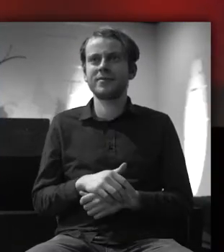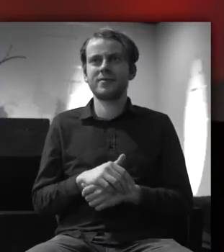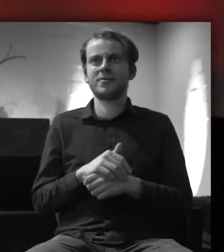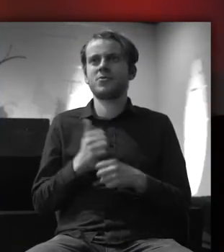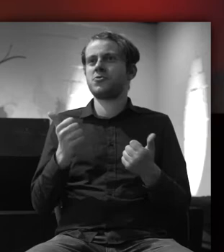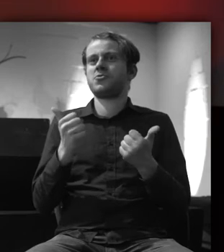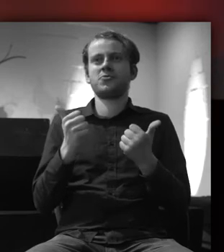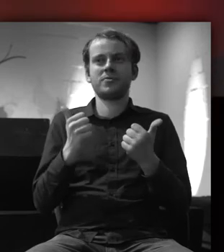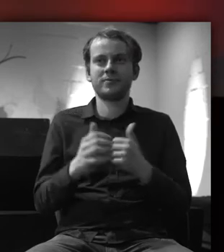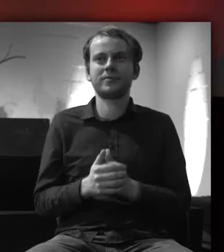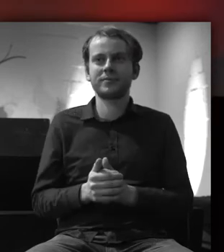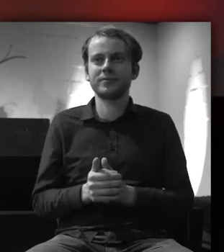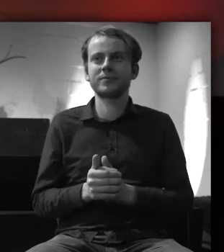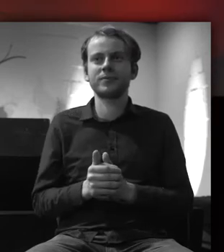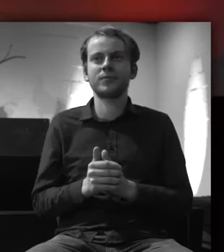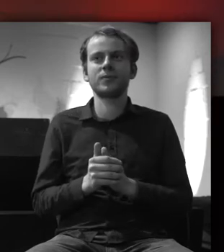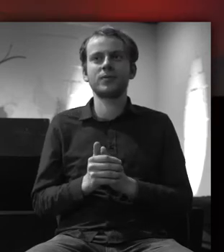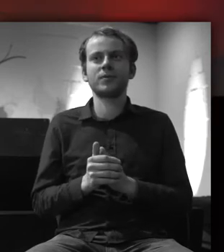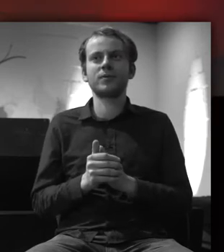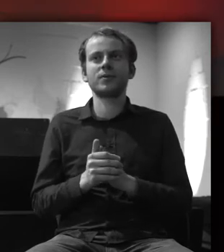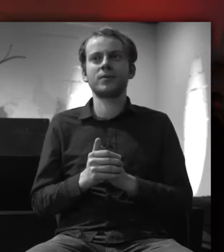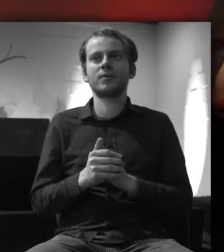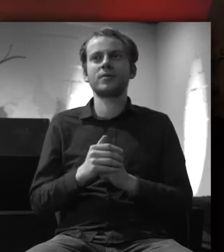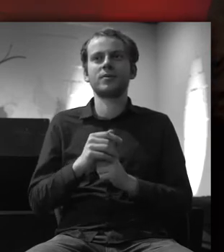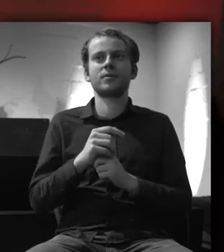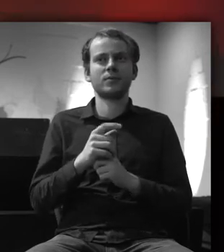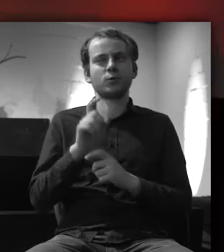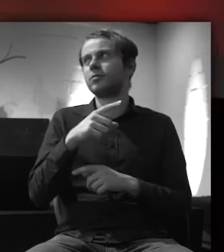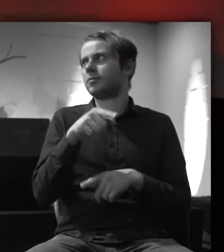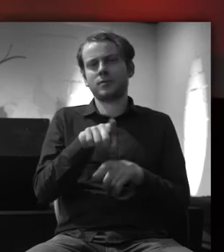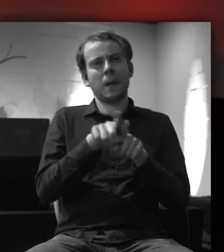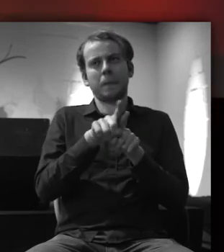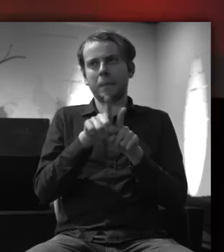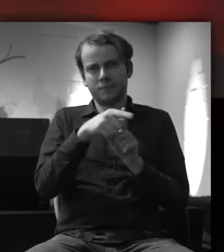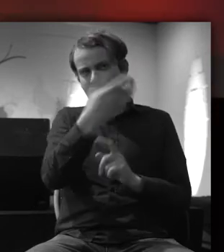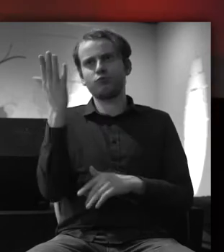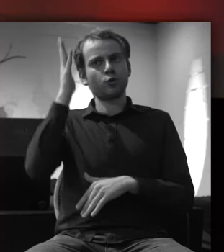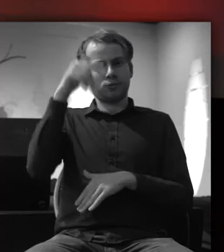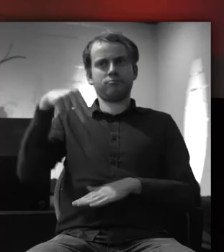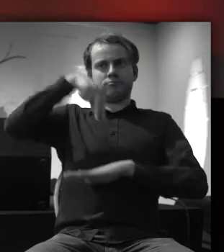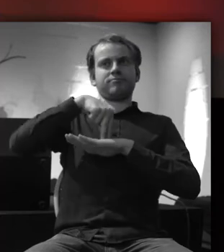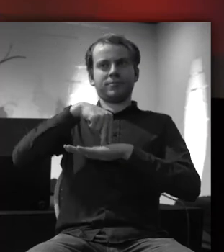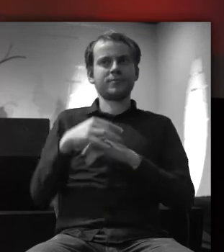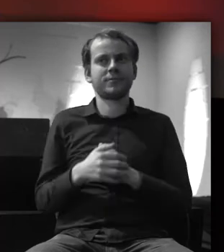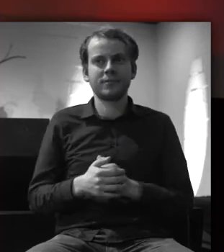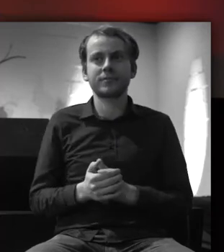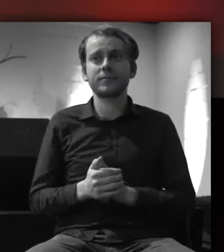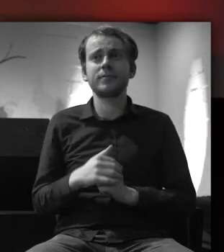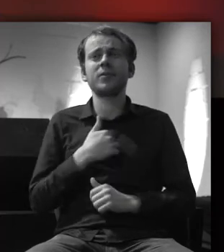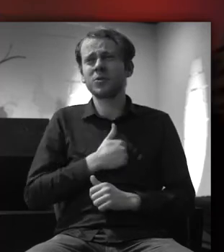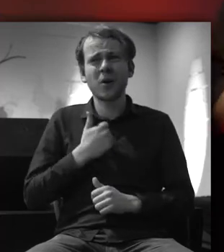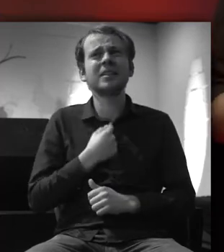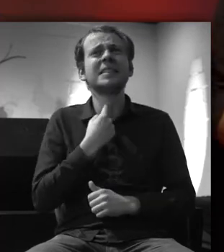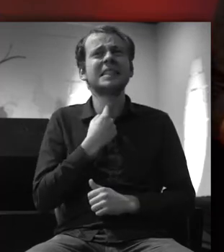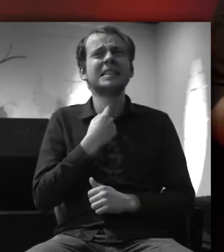day. So first, I want to excuse for my voice because I was really sick the last couple of days, and I